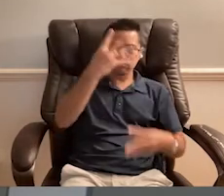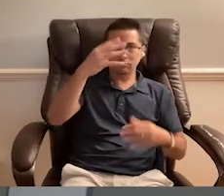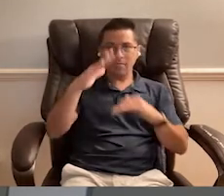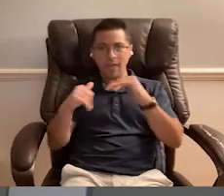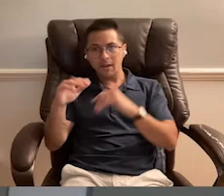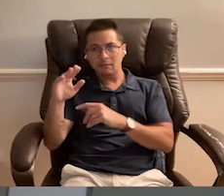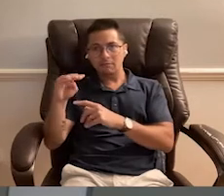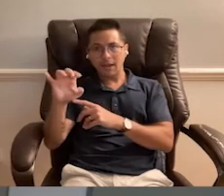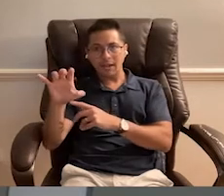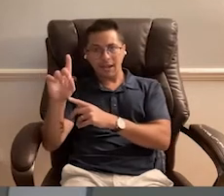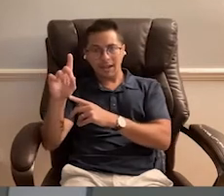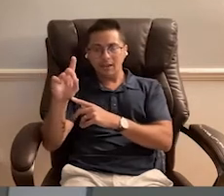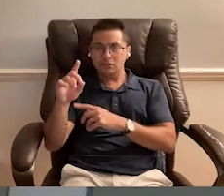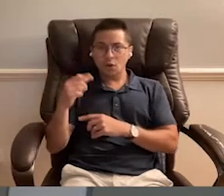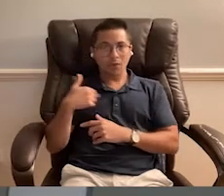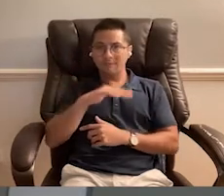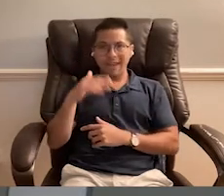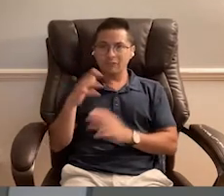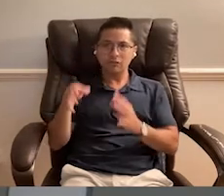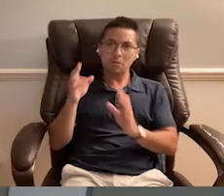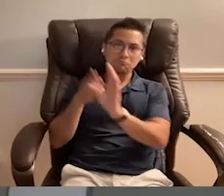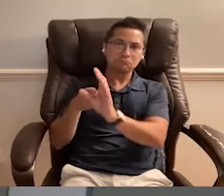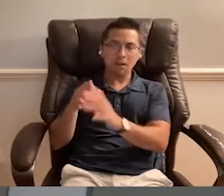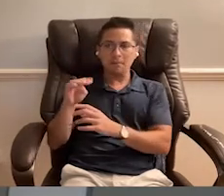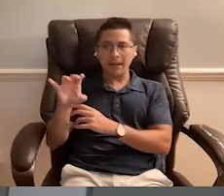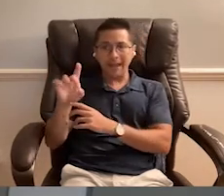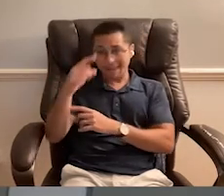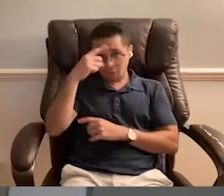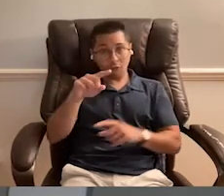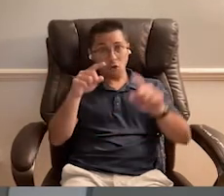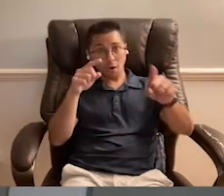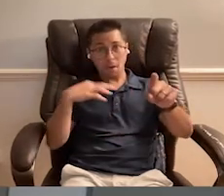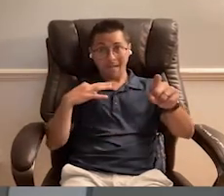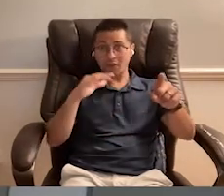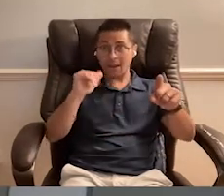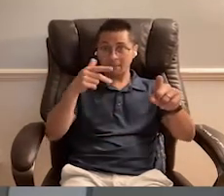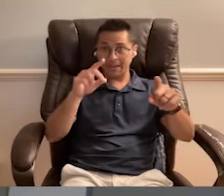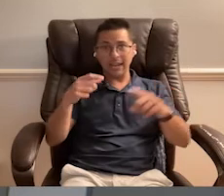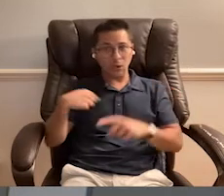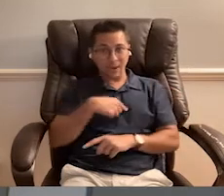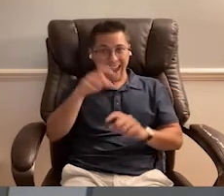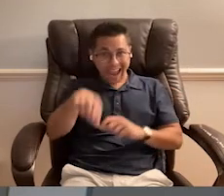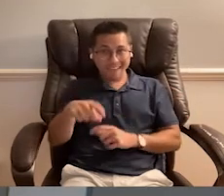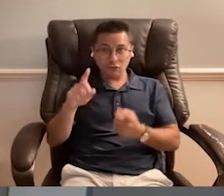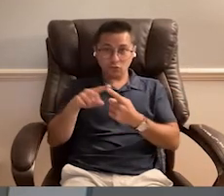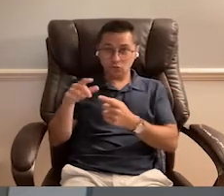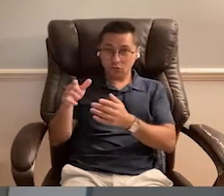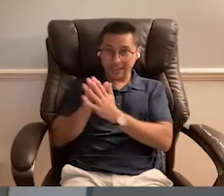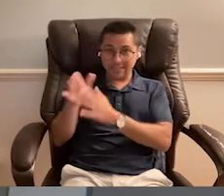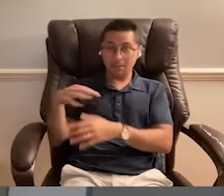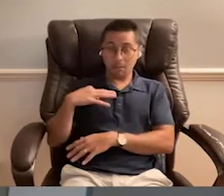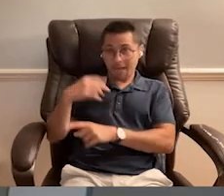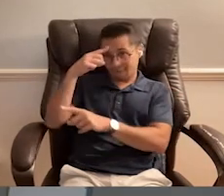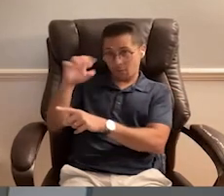with Medicare are much more robust than they are with Medicaid. Yeah. So we have never gotten him on Medicaid. So in order to apply for APD, we